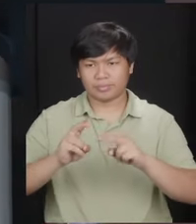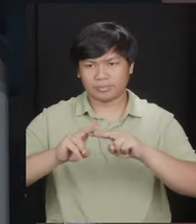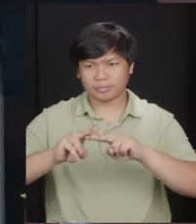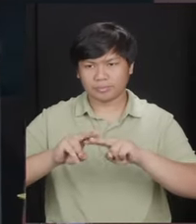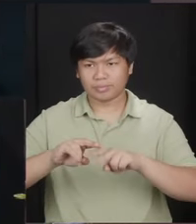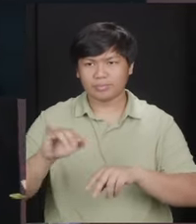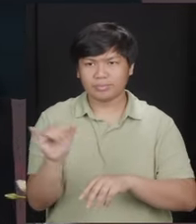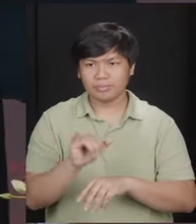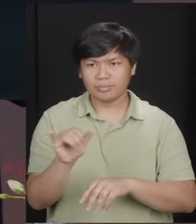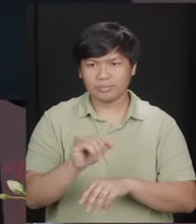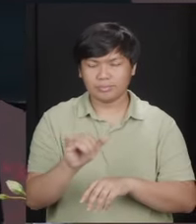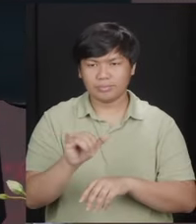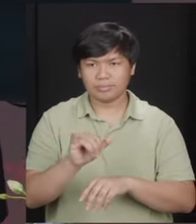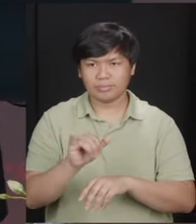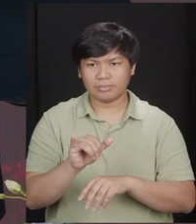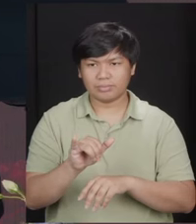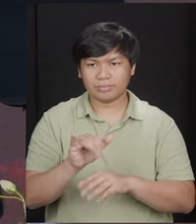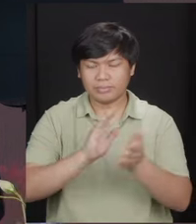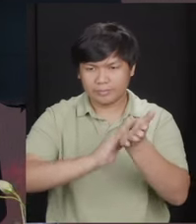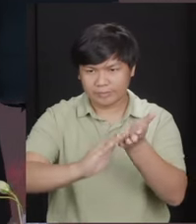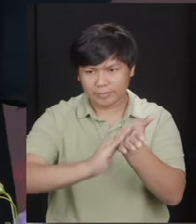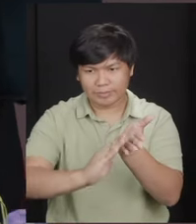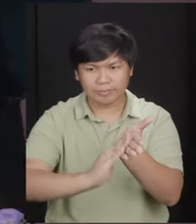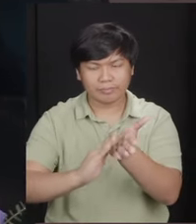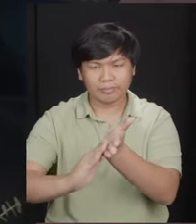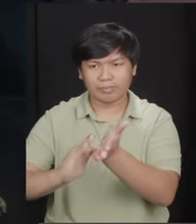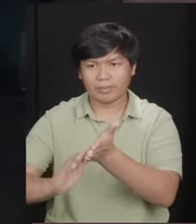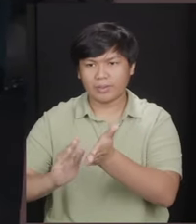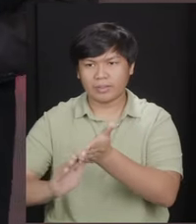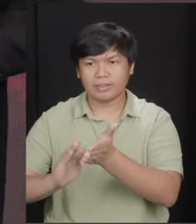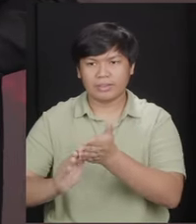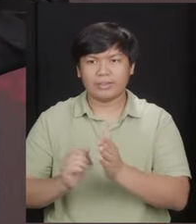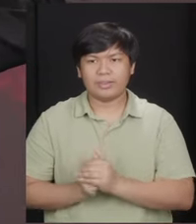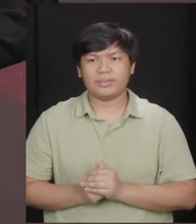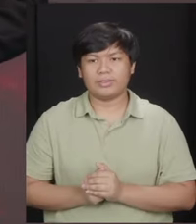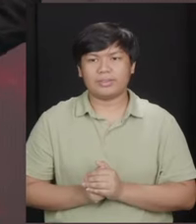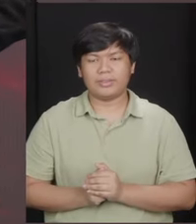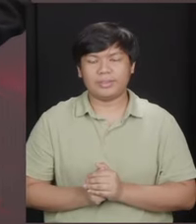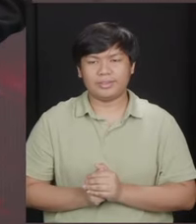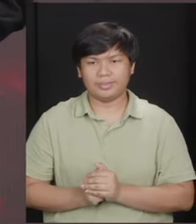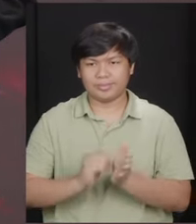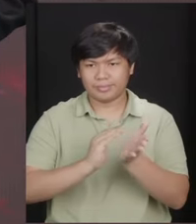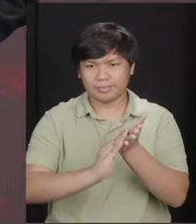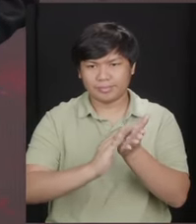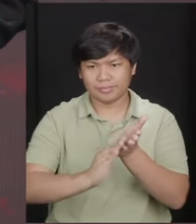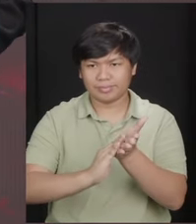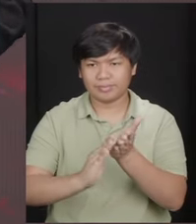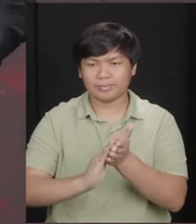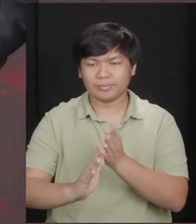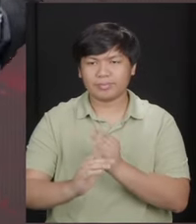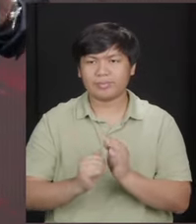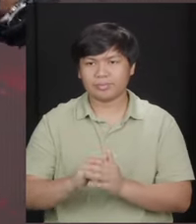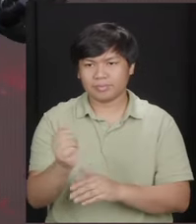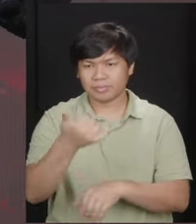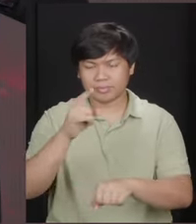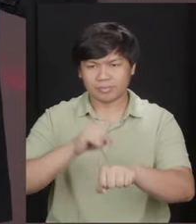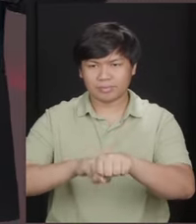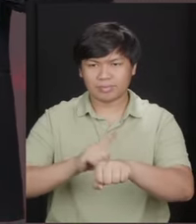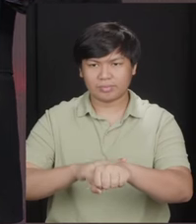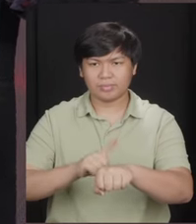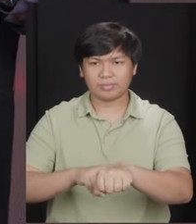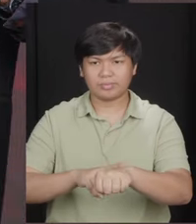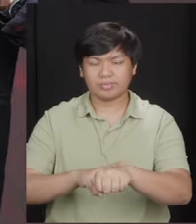also, as you know, antiseptic, right? In fact, that's part of its preserving function. It's antiseptic. And sometimes in